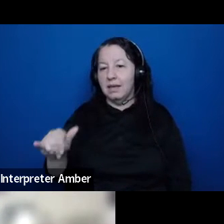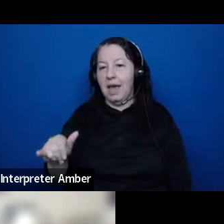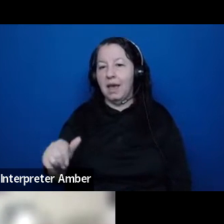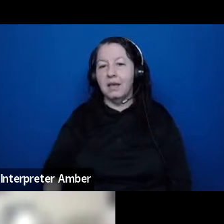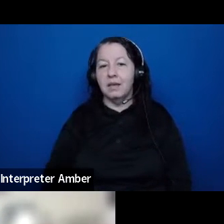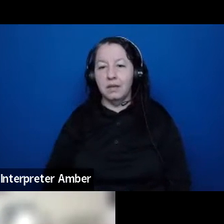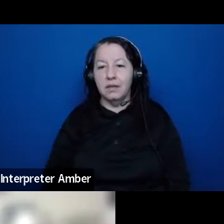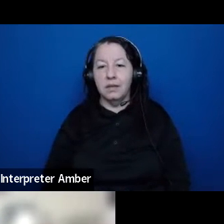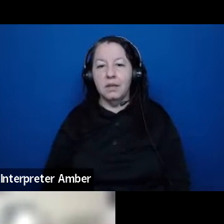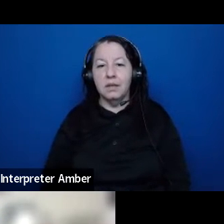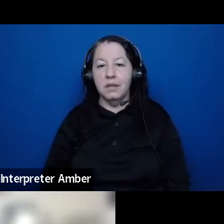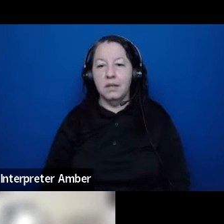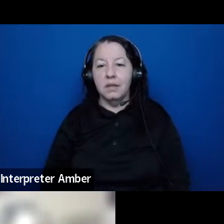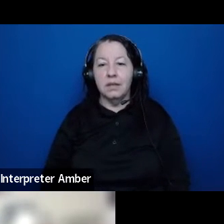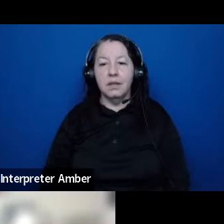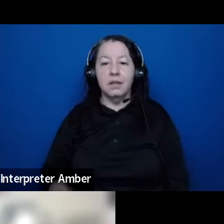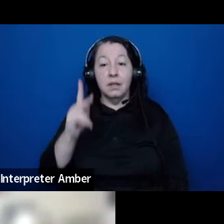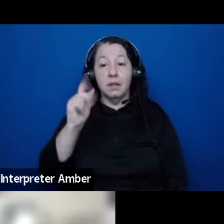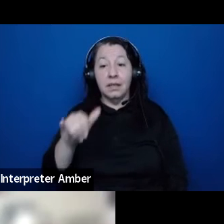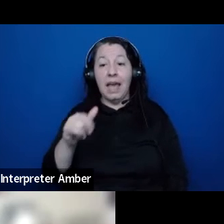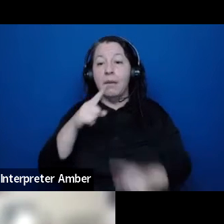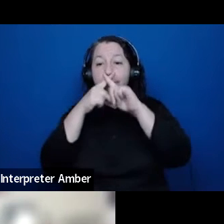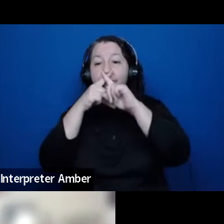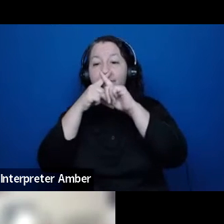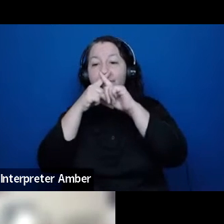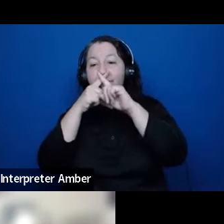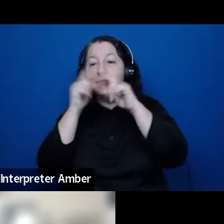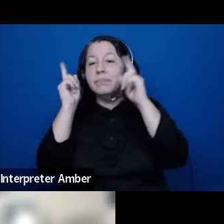Yeah, see. Kay, did you want to ask your question?